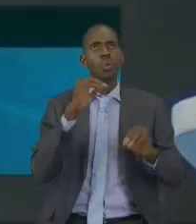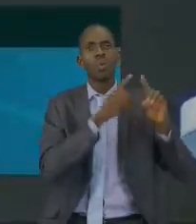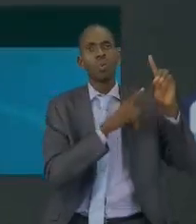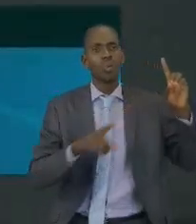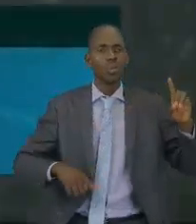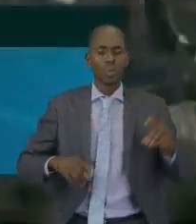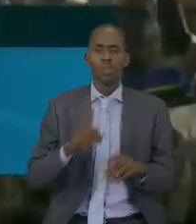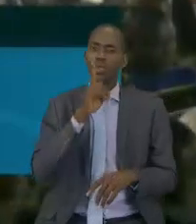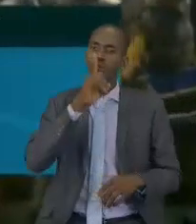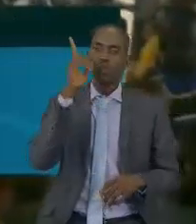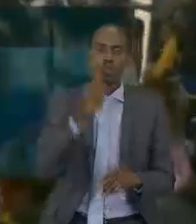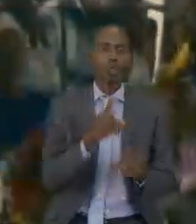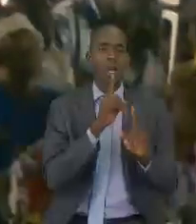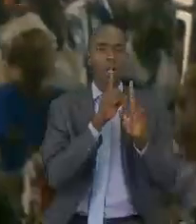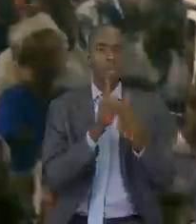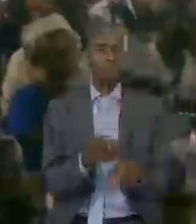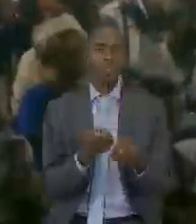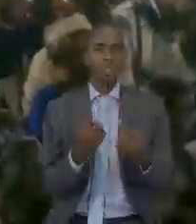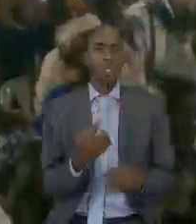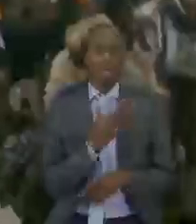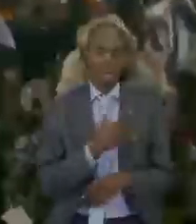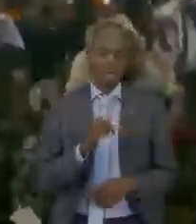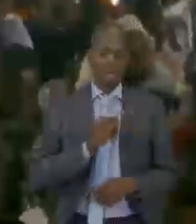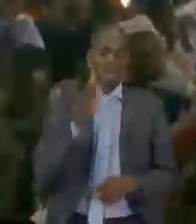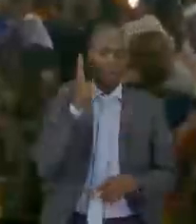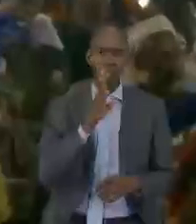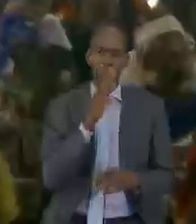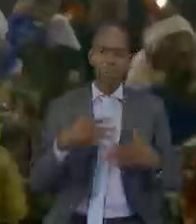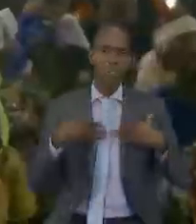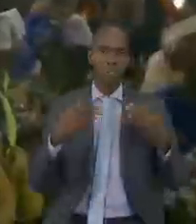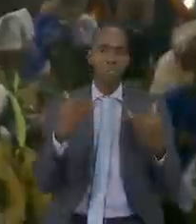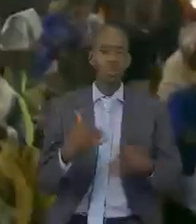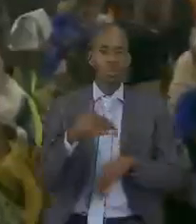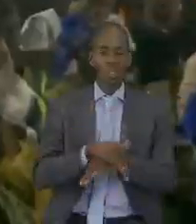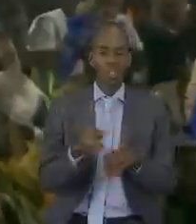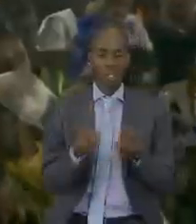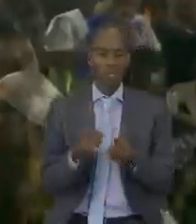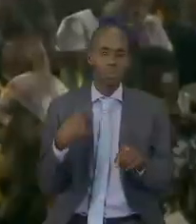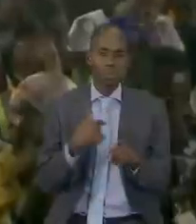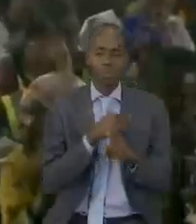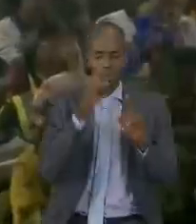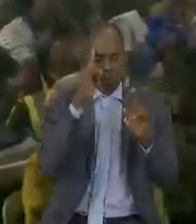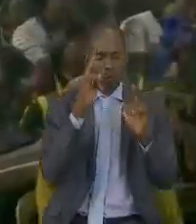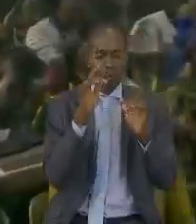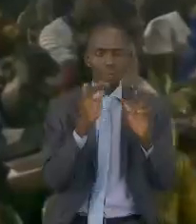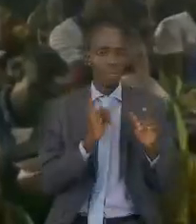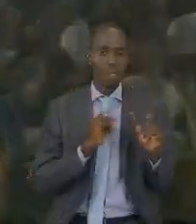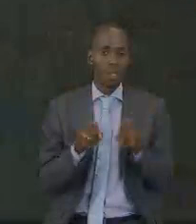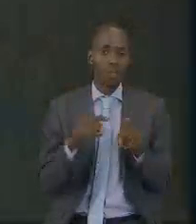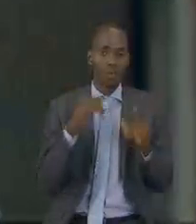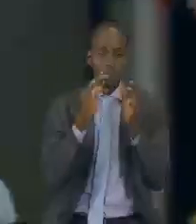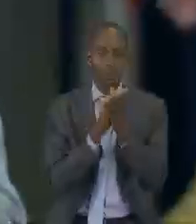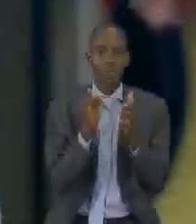Sure answer, and I shall be healed. Tonight, as we pray, that the Lord should touch